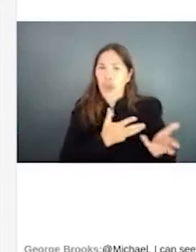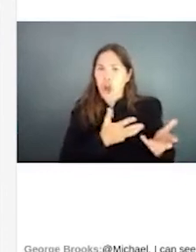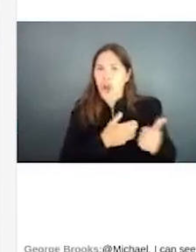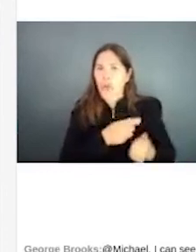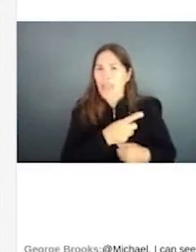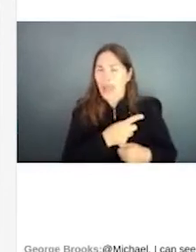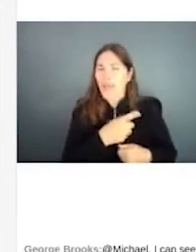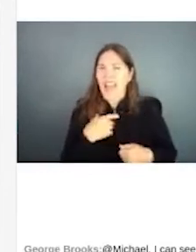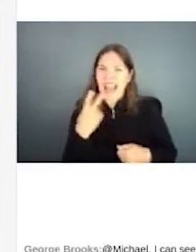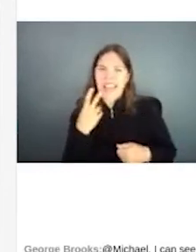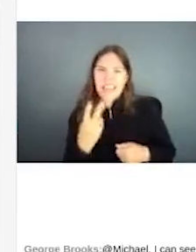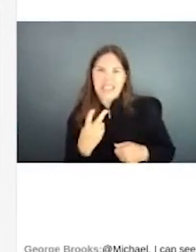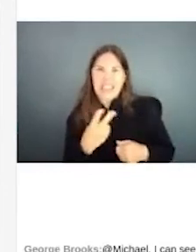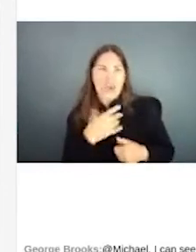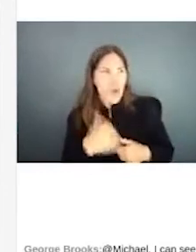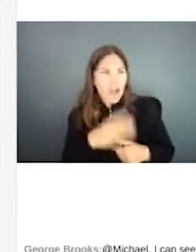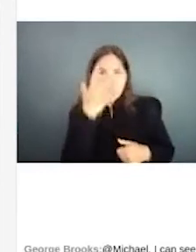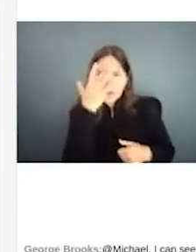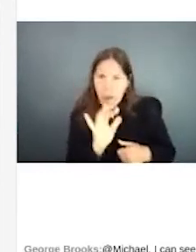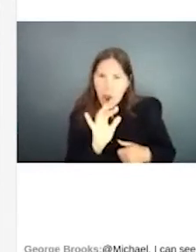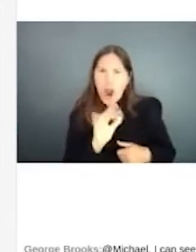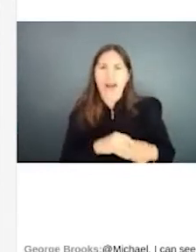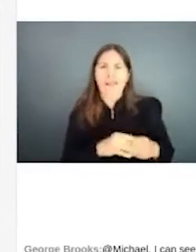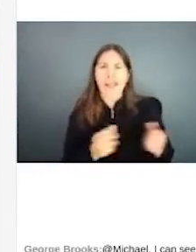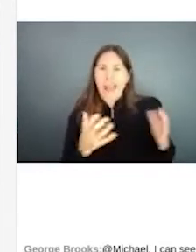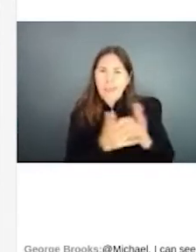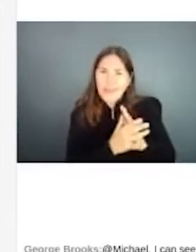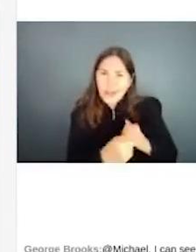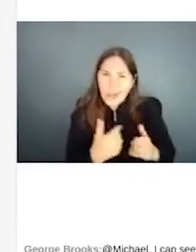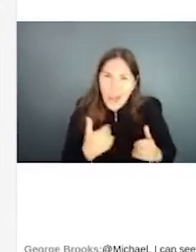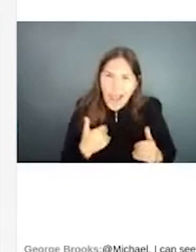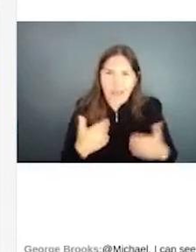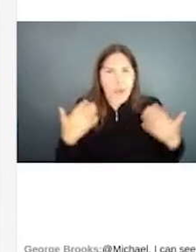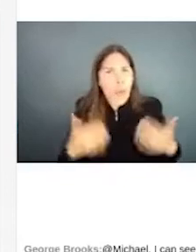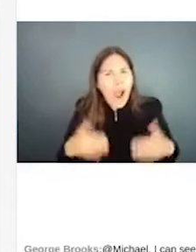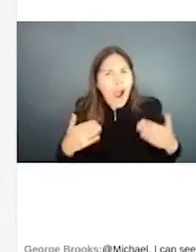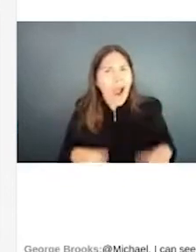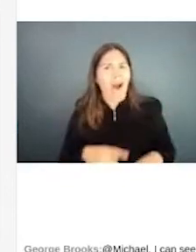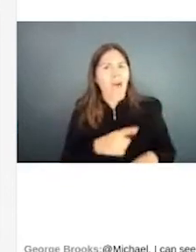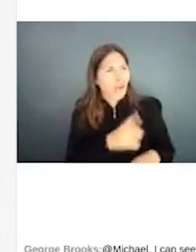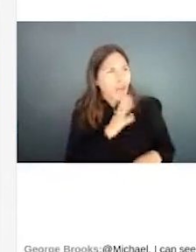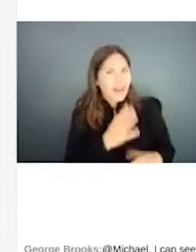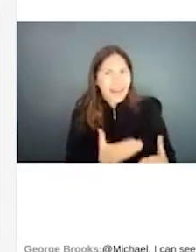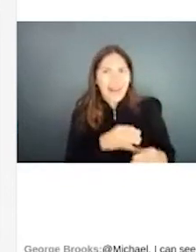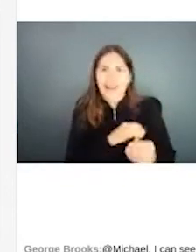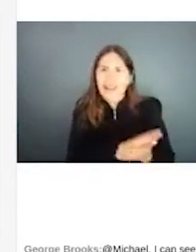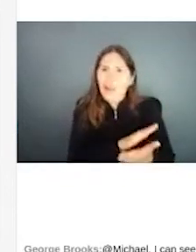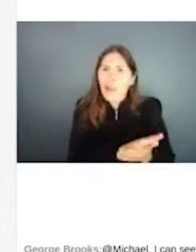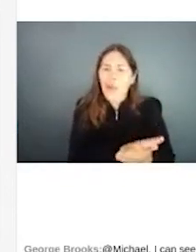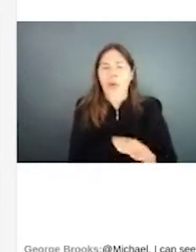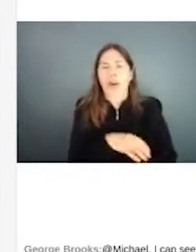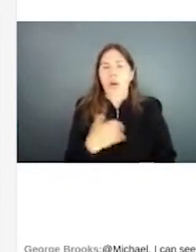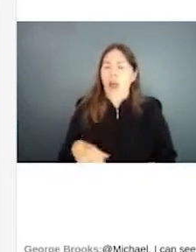about, I could see how smart you are and how many skills you have. You got to be here in school. Or, and then, you'll see